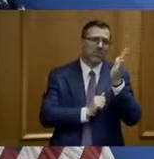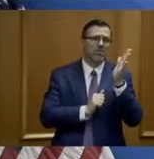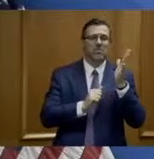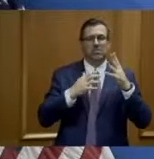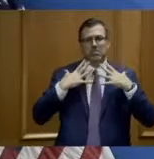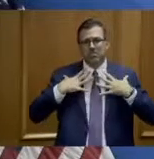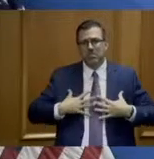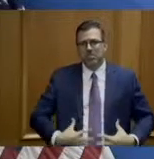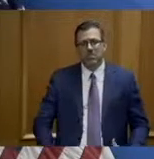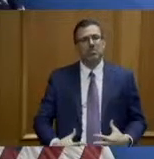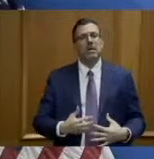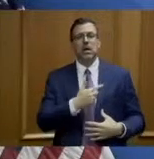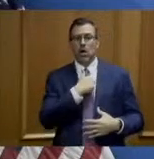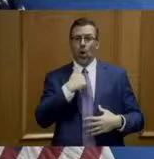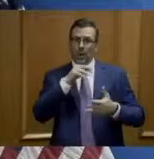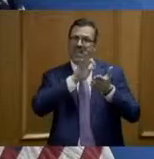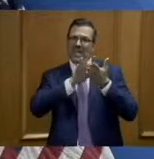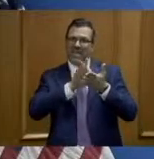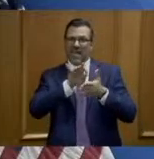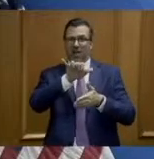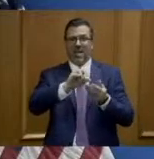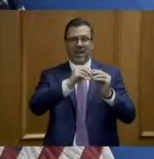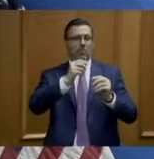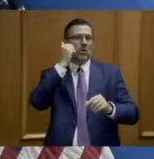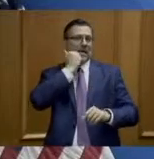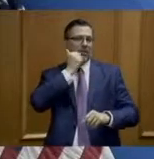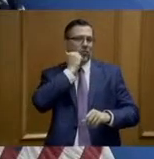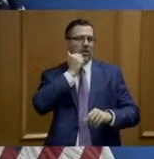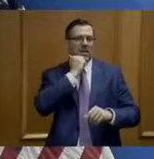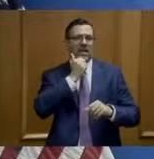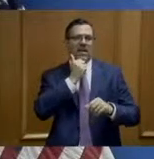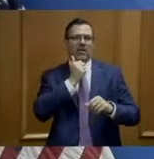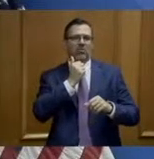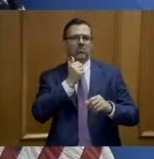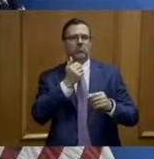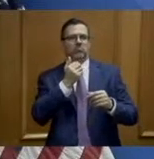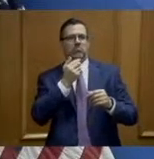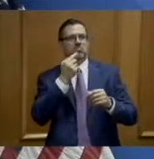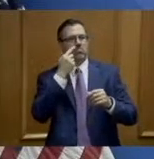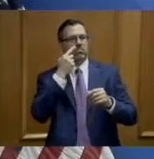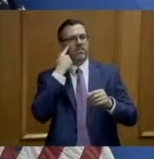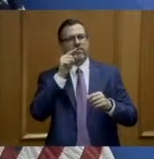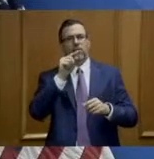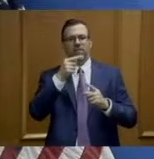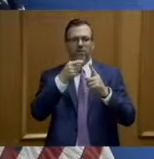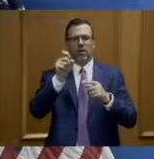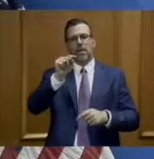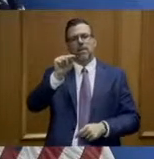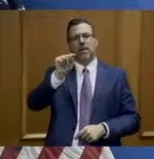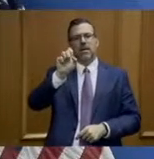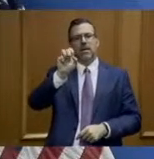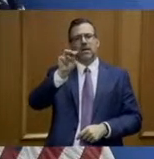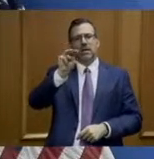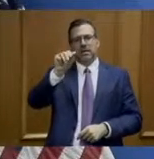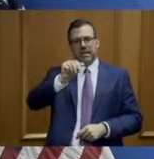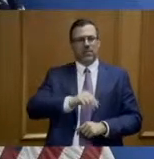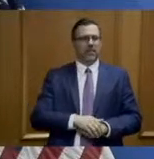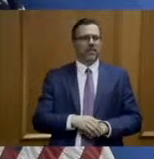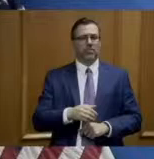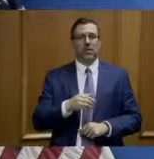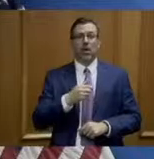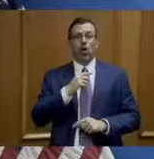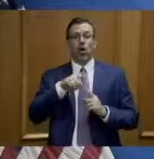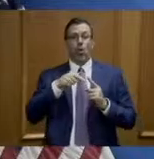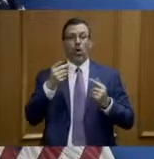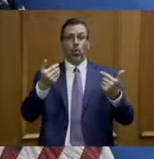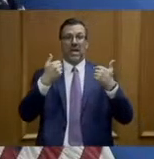chain. We track that every single day through TEMA, and we push out purchases of that personal protective